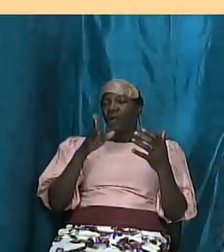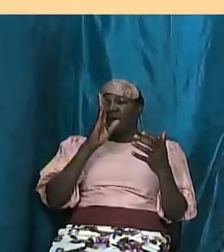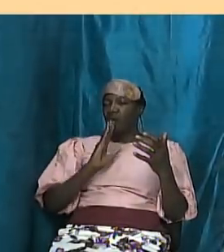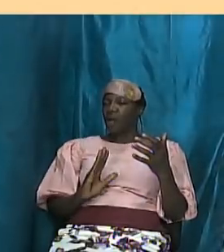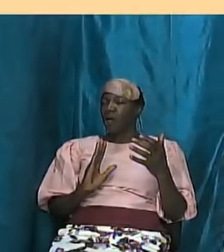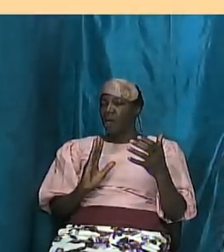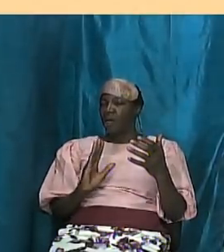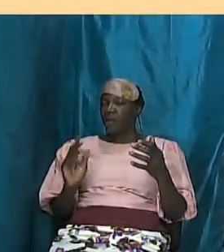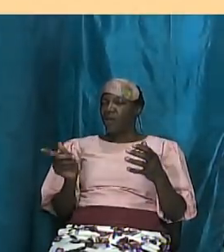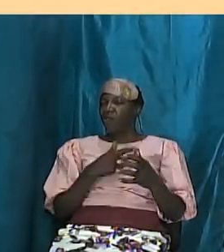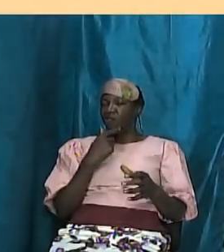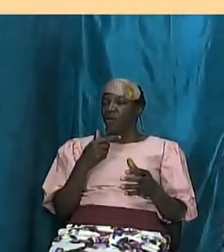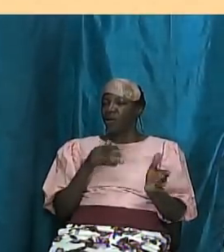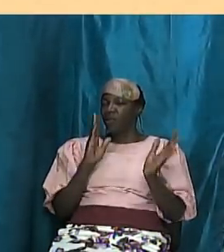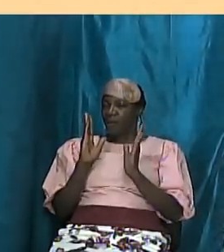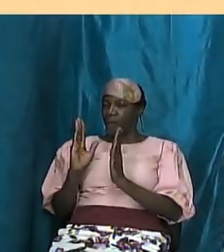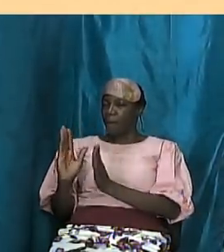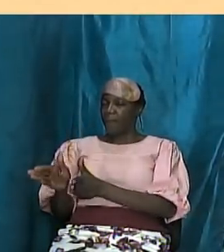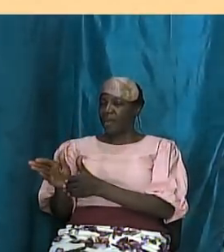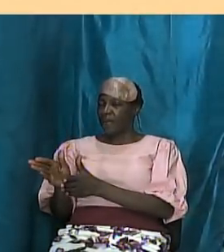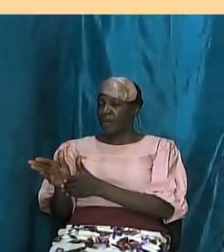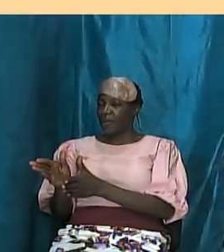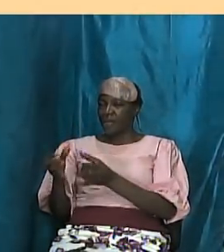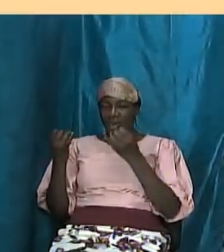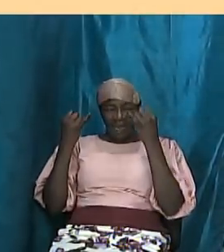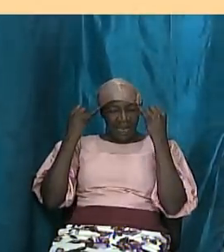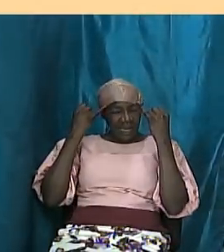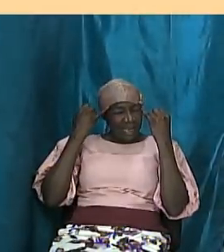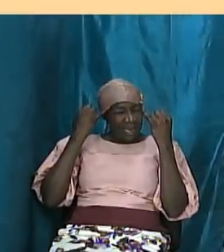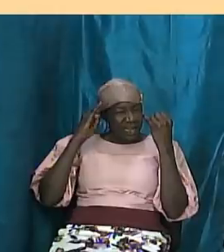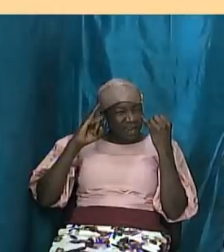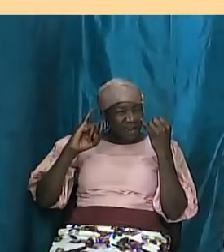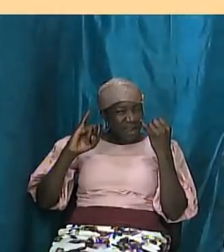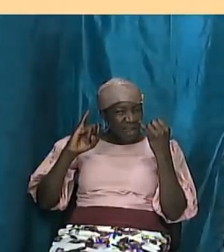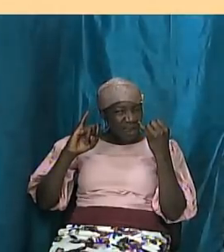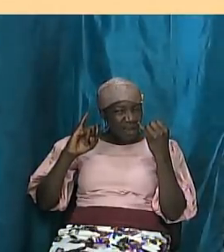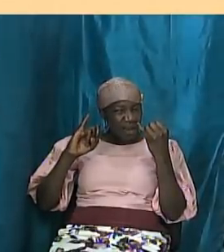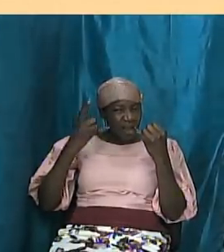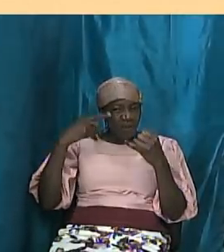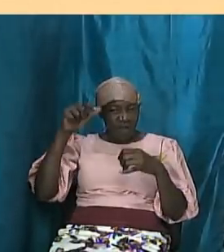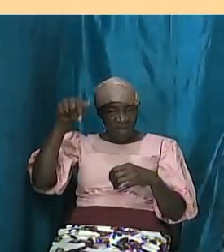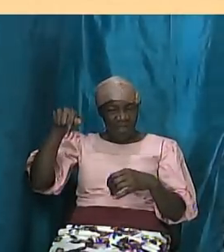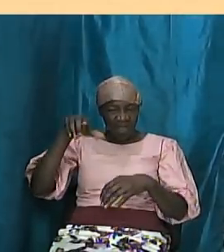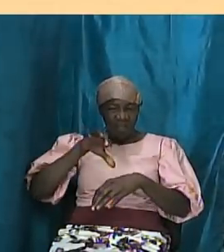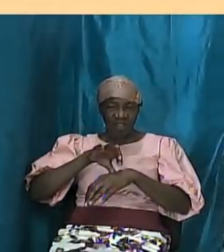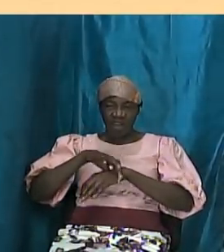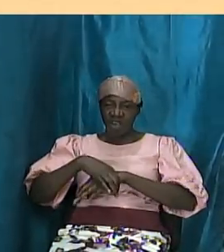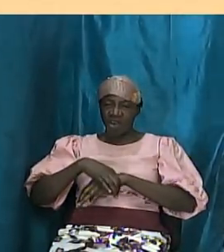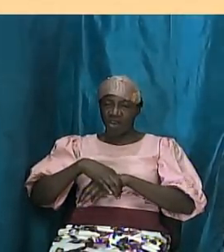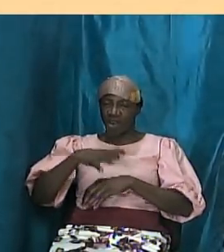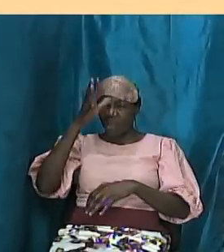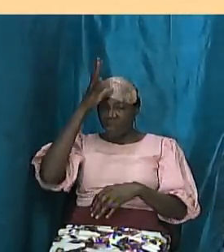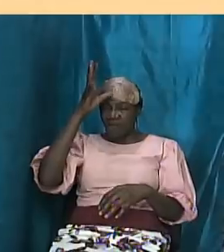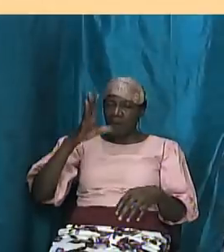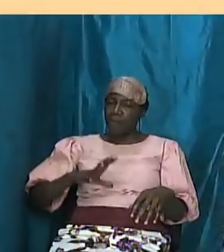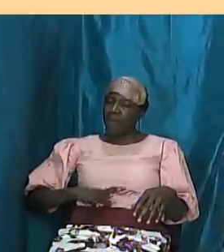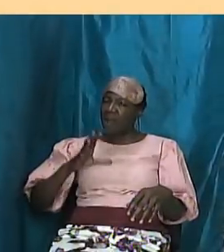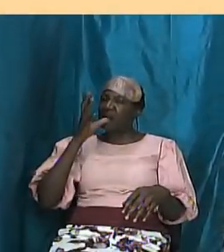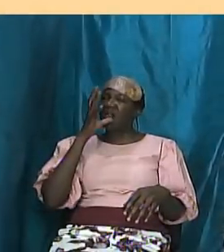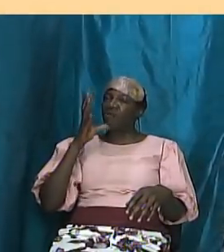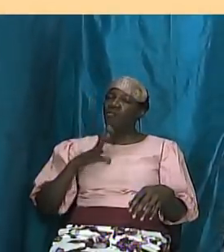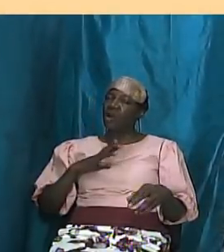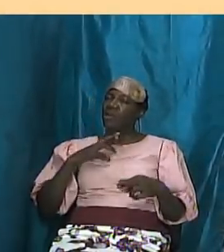original plans and intentions were for this earth, for humankind, and for